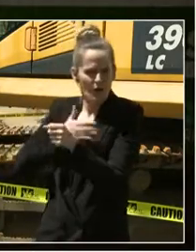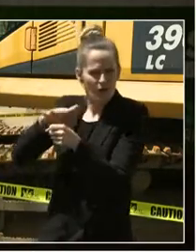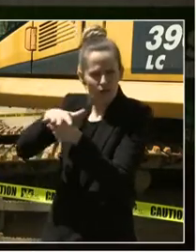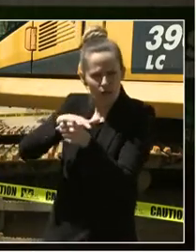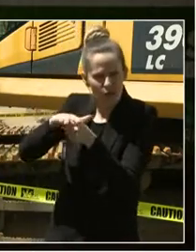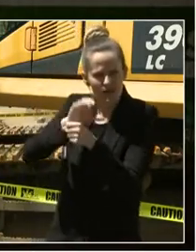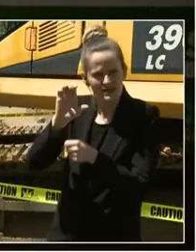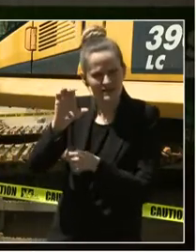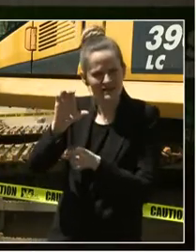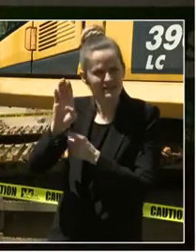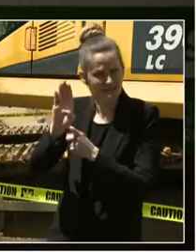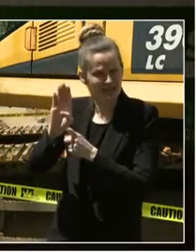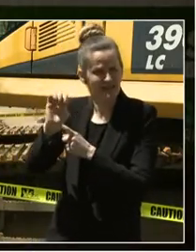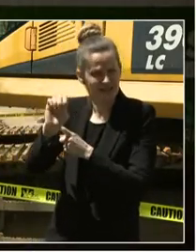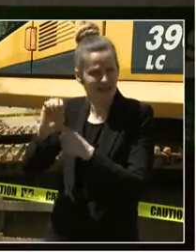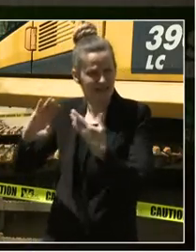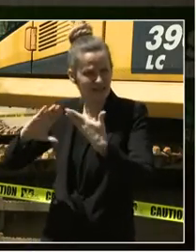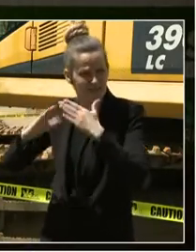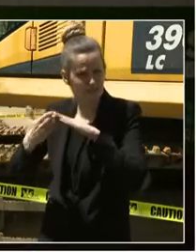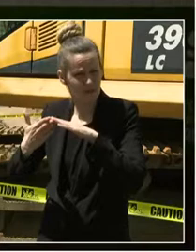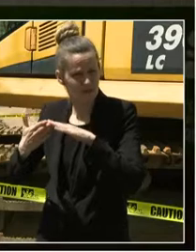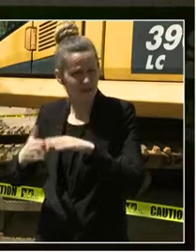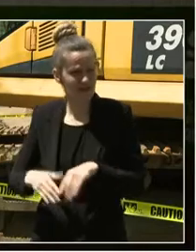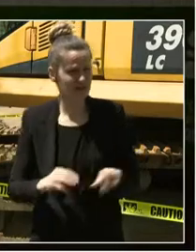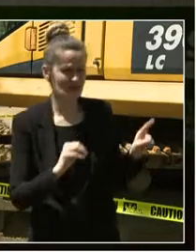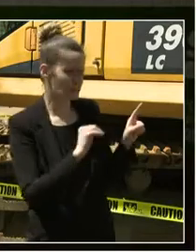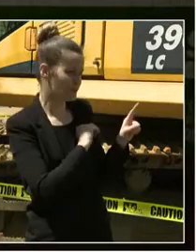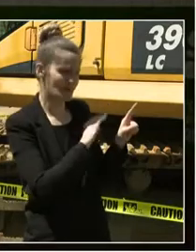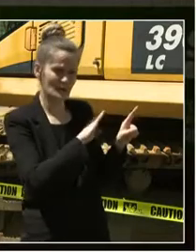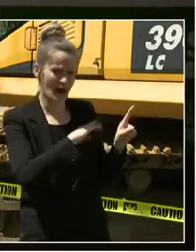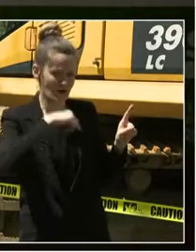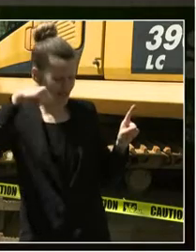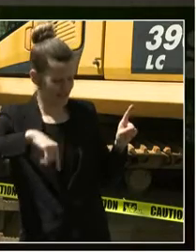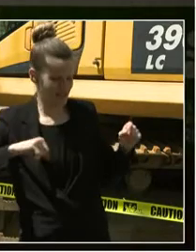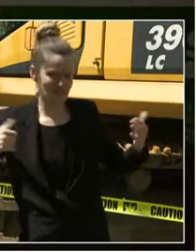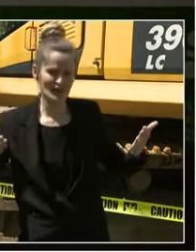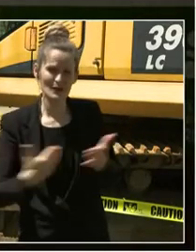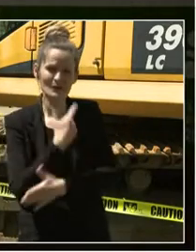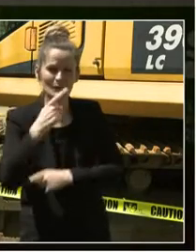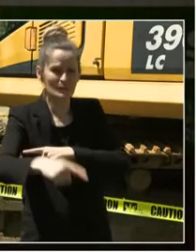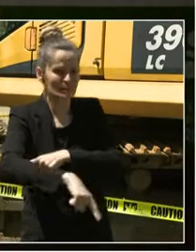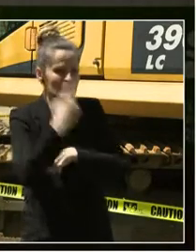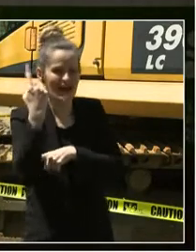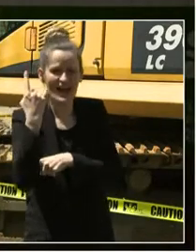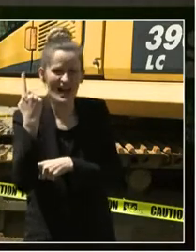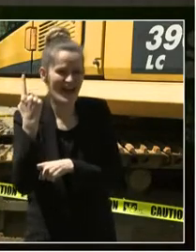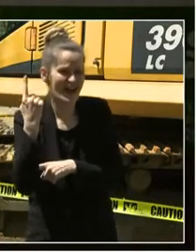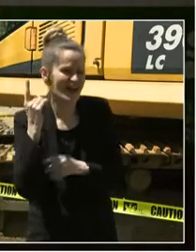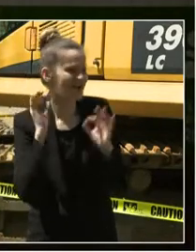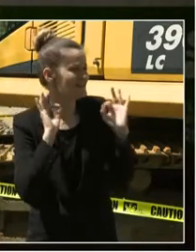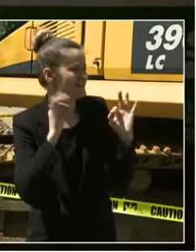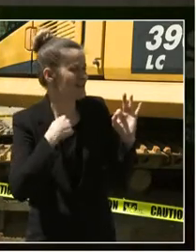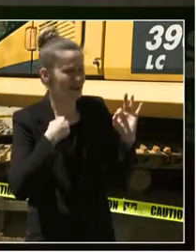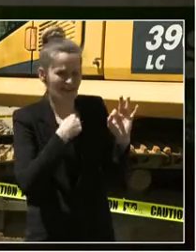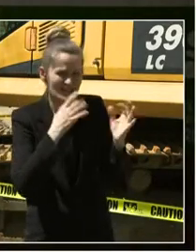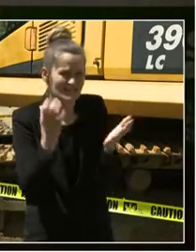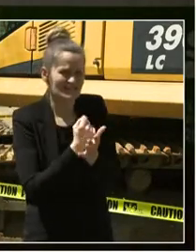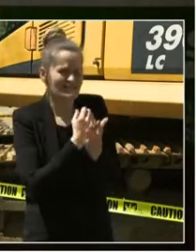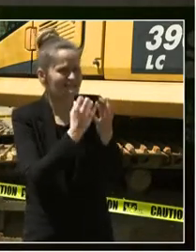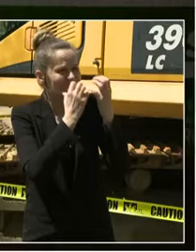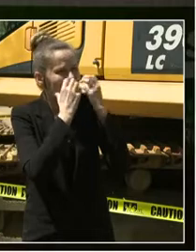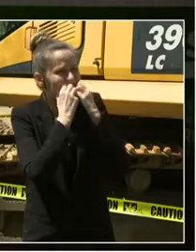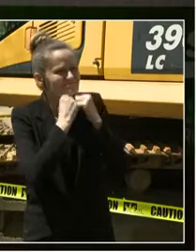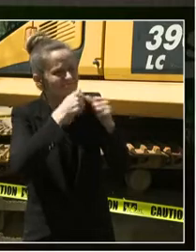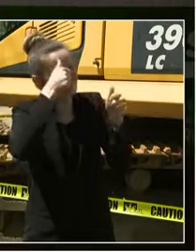for D.C. We must all remember Joy Evans, not for how her life ended, rather for how her